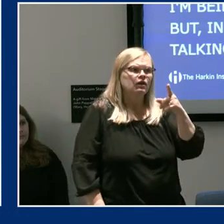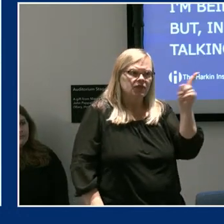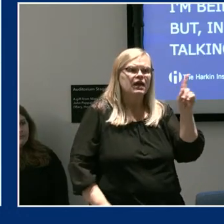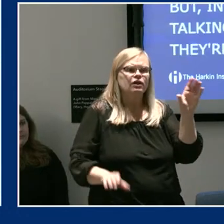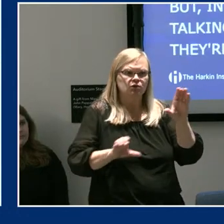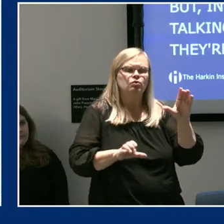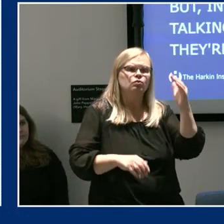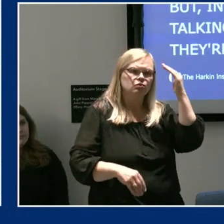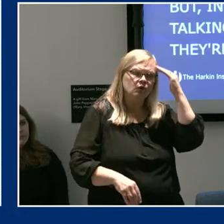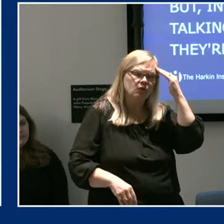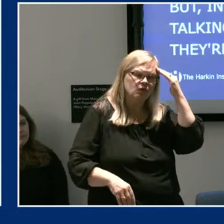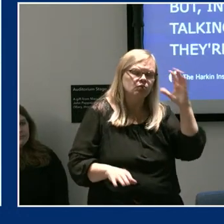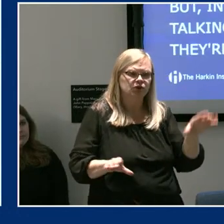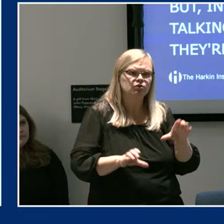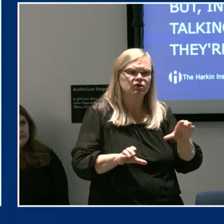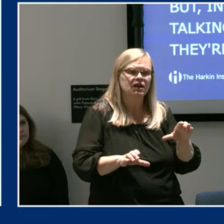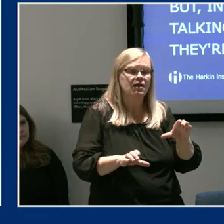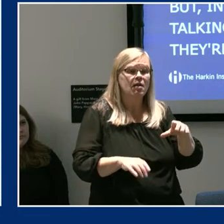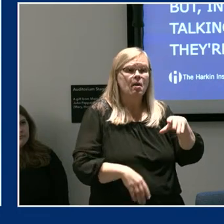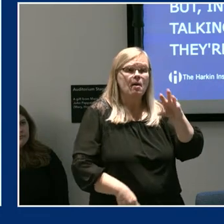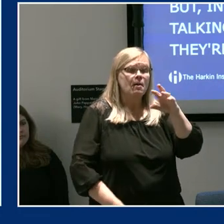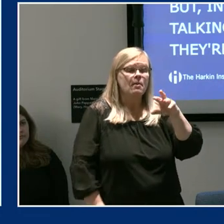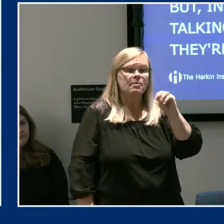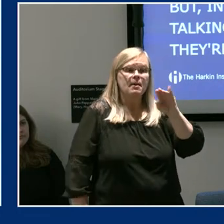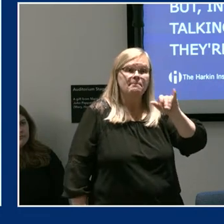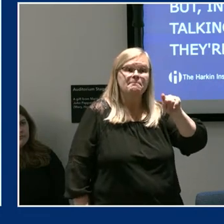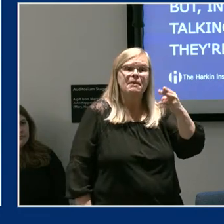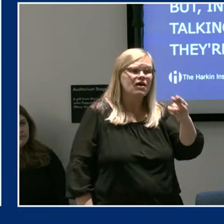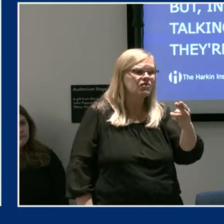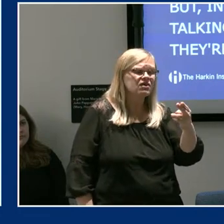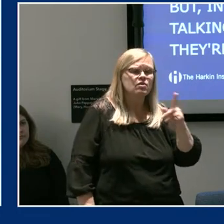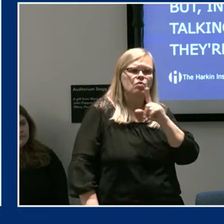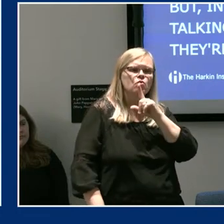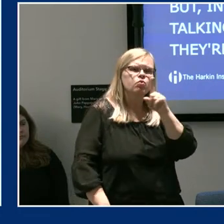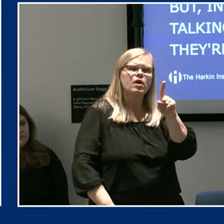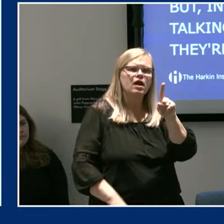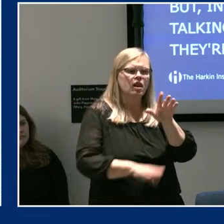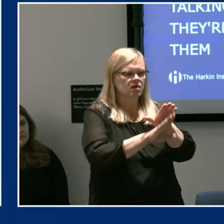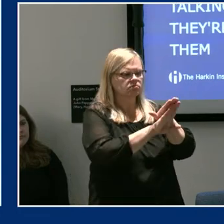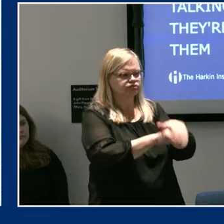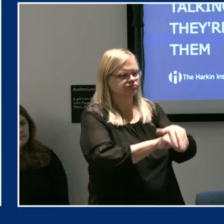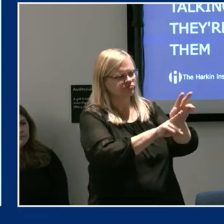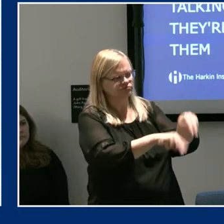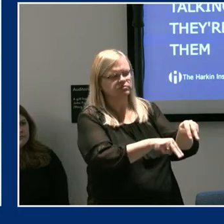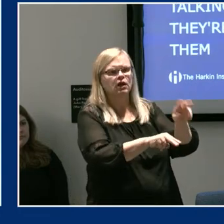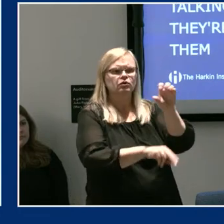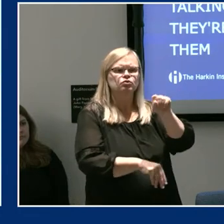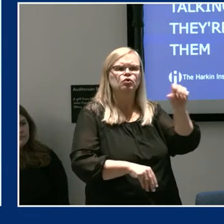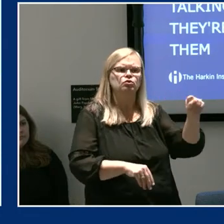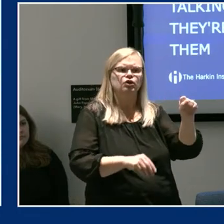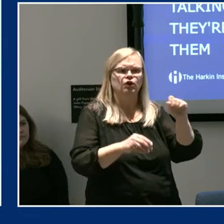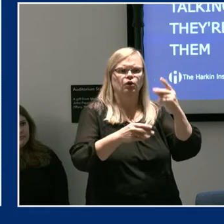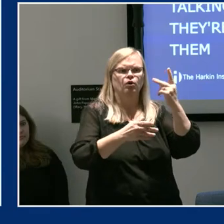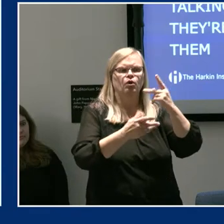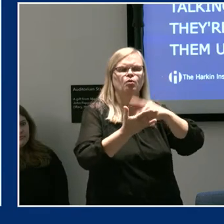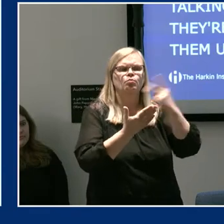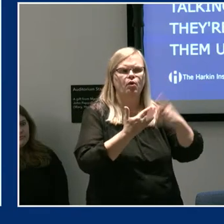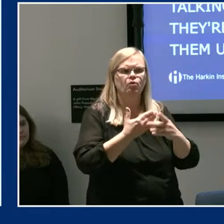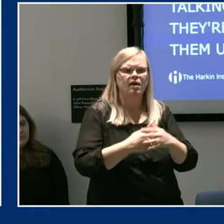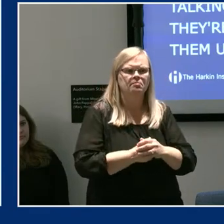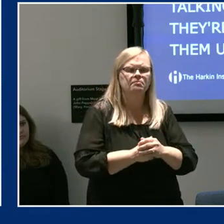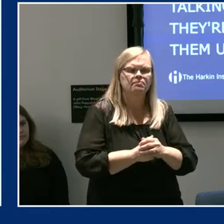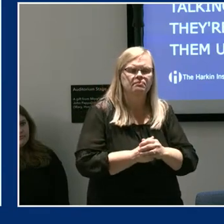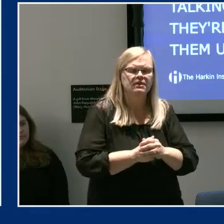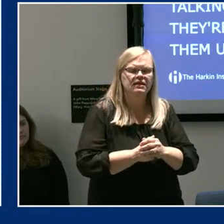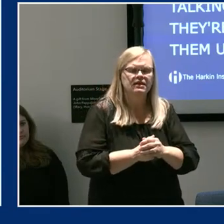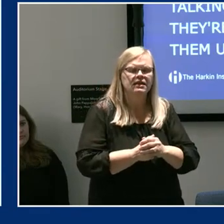These myths and perpetuating them undermines the Social Security program. And it's been pretty